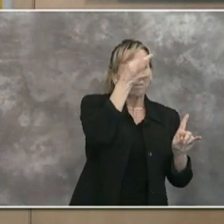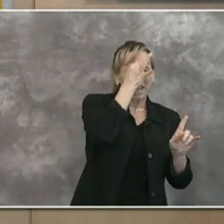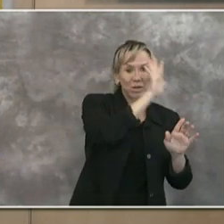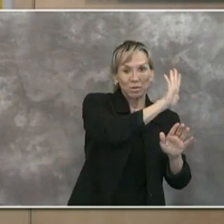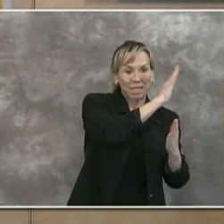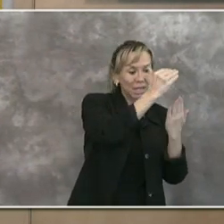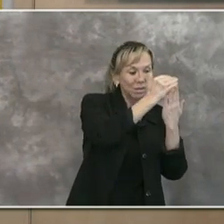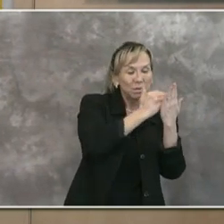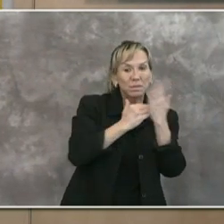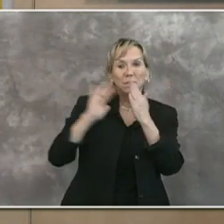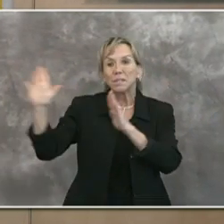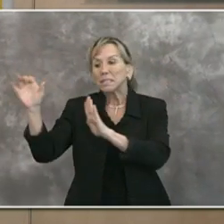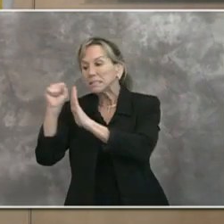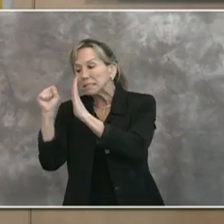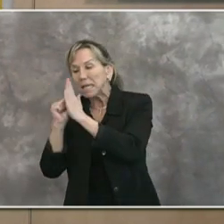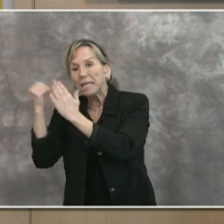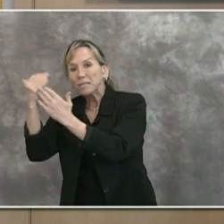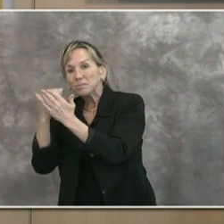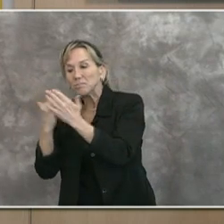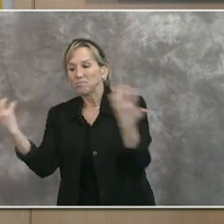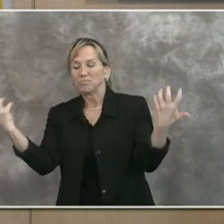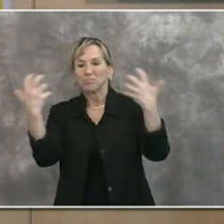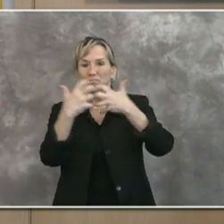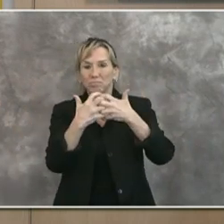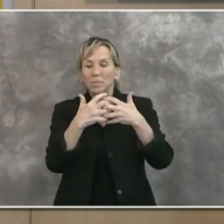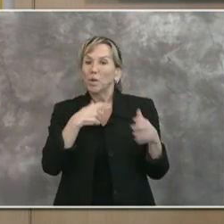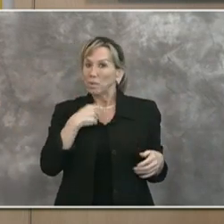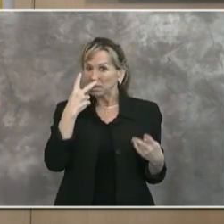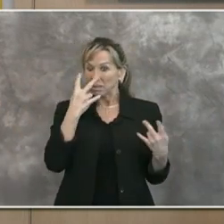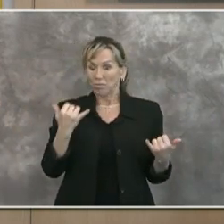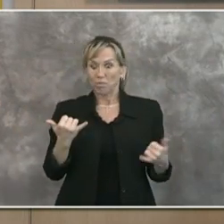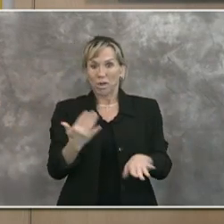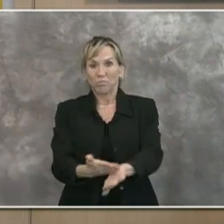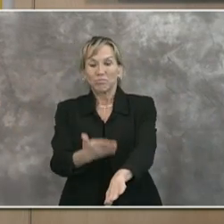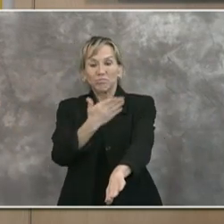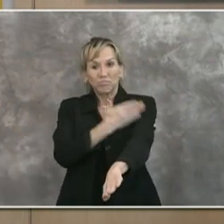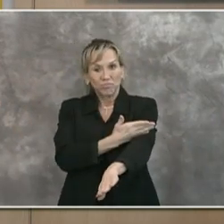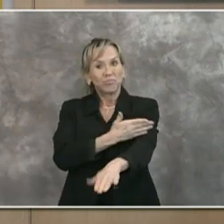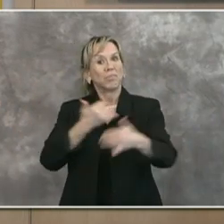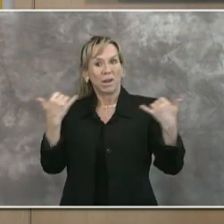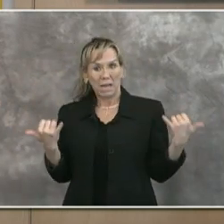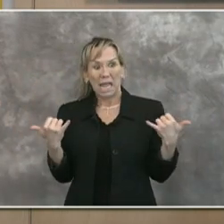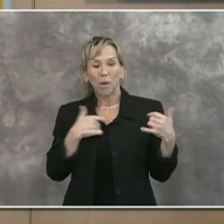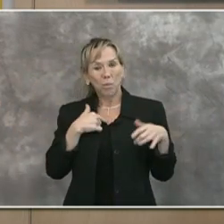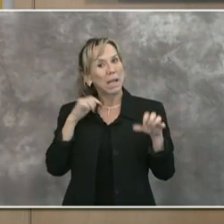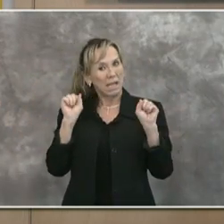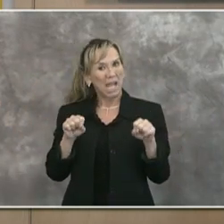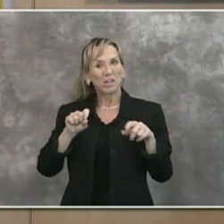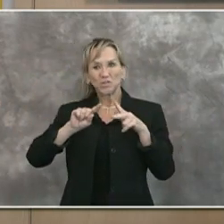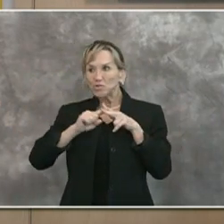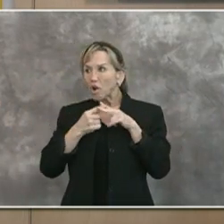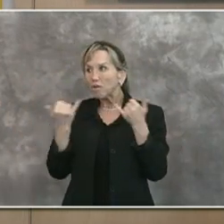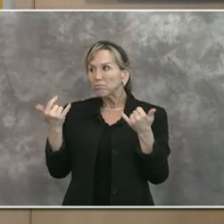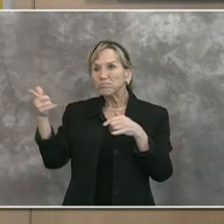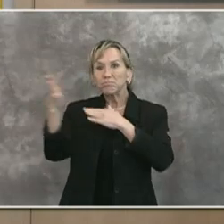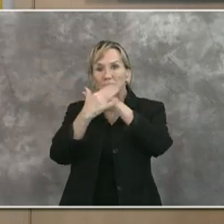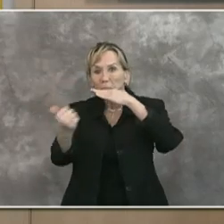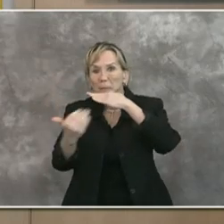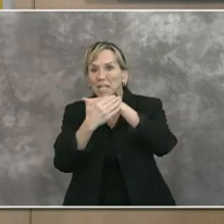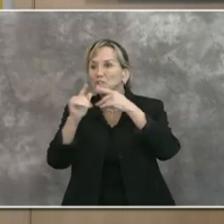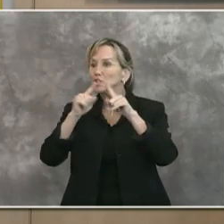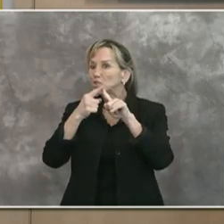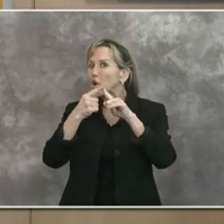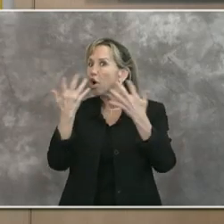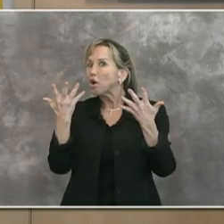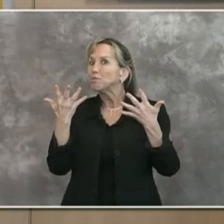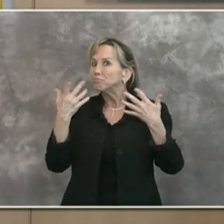because we've seen general progress that we've made to date, we are in a position that we eased the restrictions around beaches. Today we eased